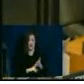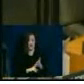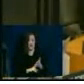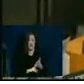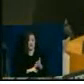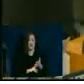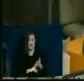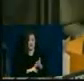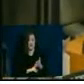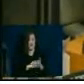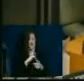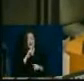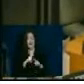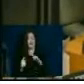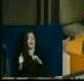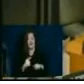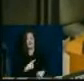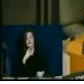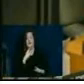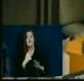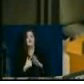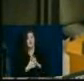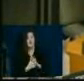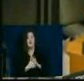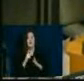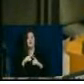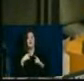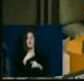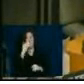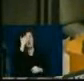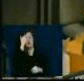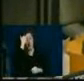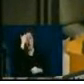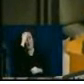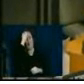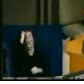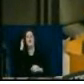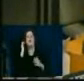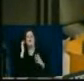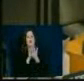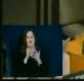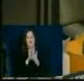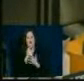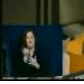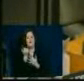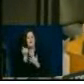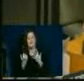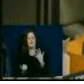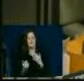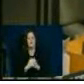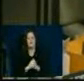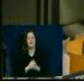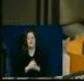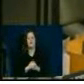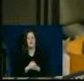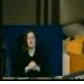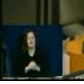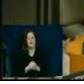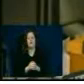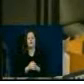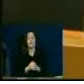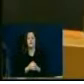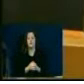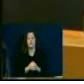I couldn't come and say it is legal till we know that the ambiguities are gone. Okay. So, you know,